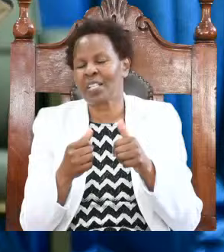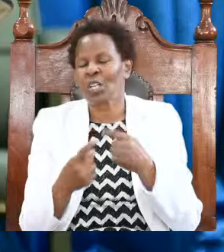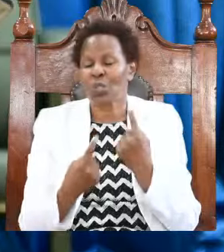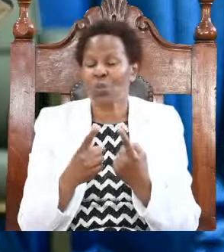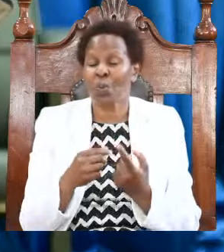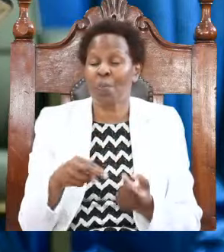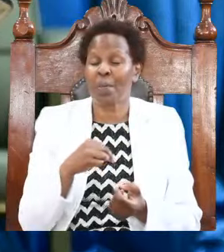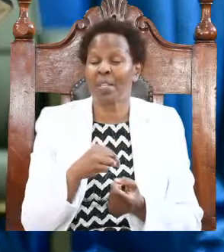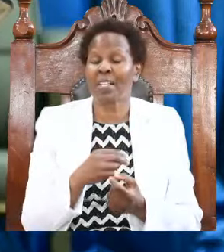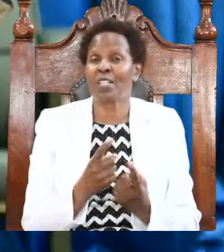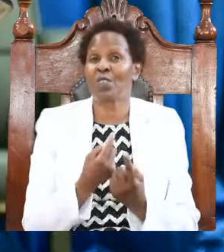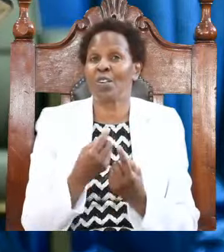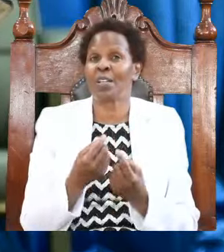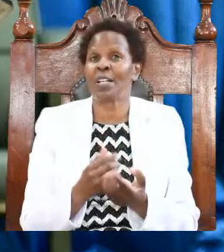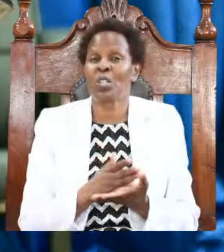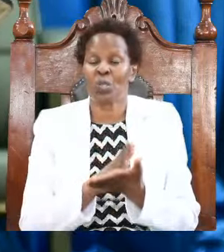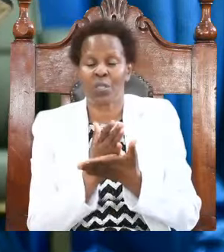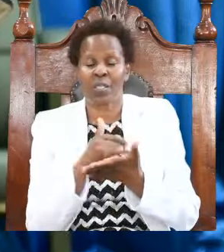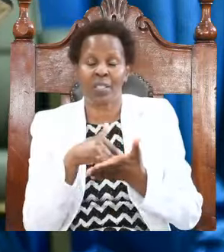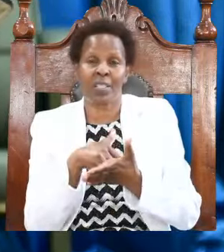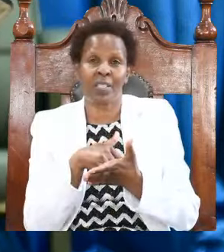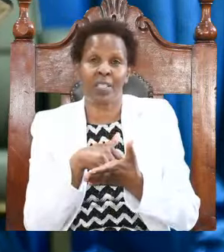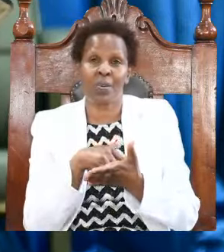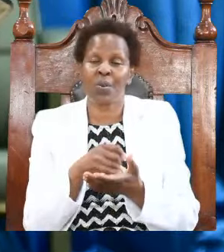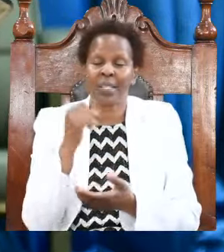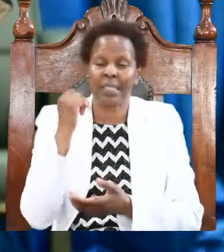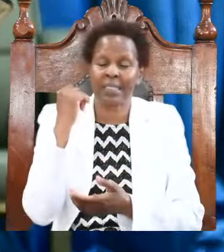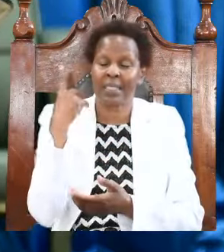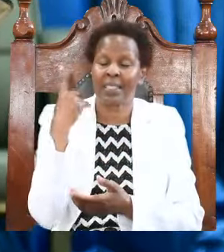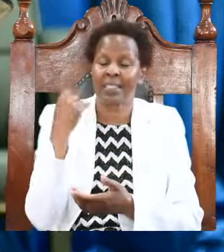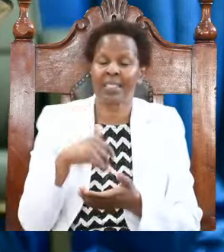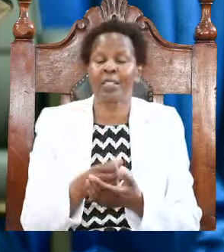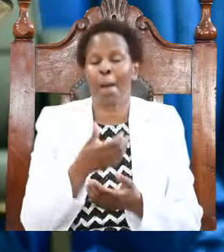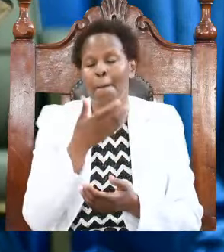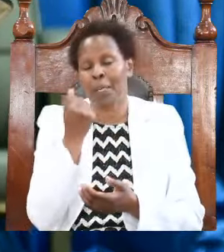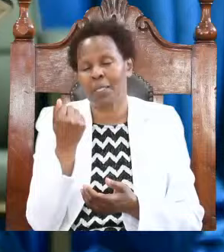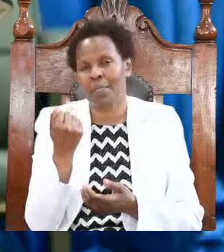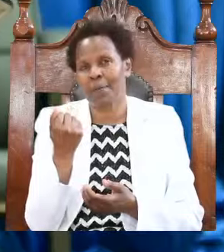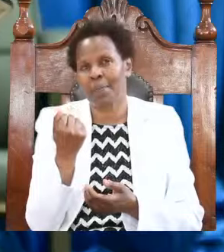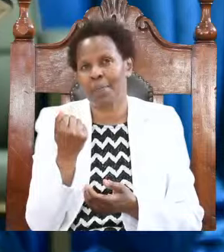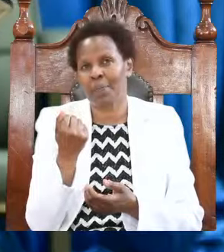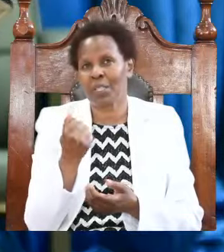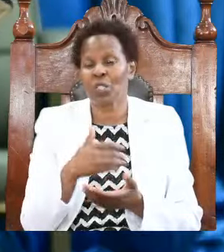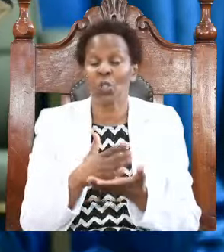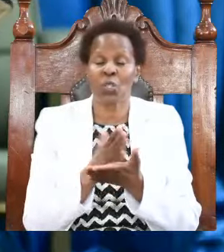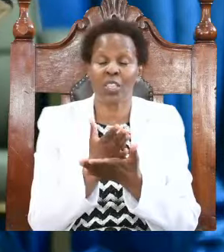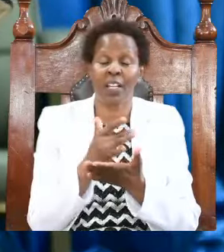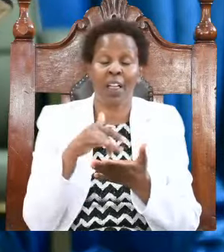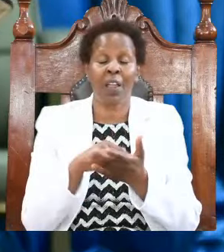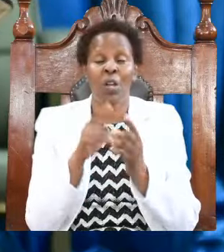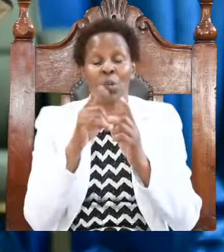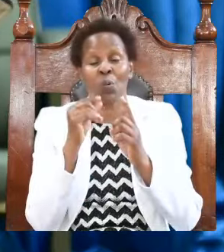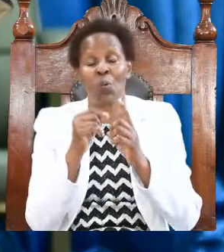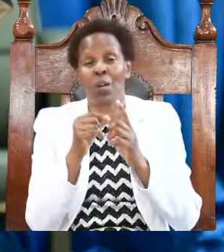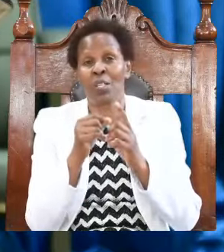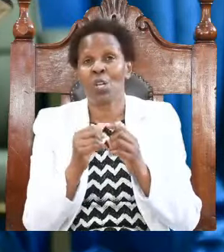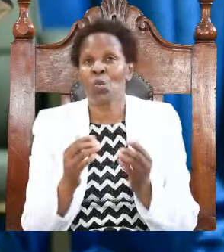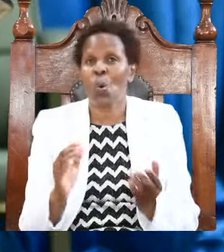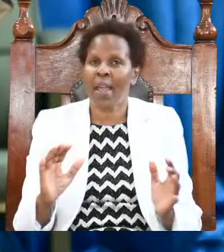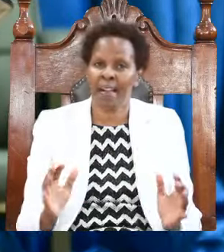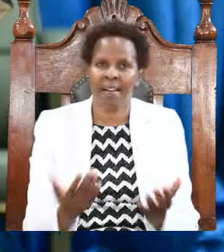never know. As you share it out, you get to understand it even better. As you share it out, you also